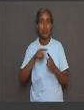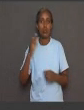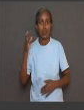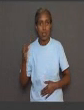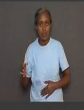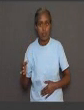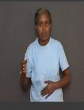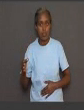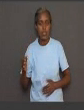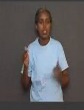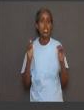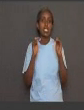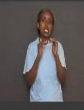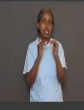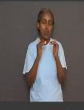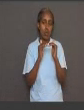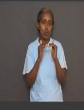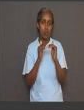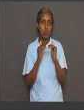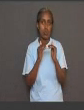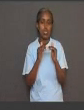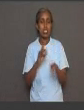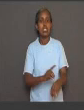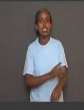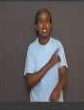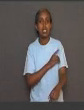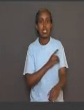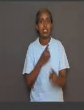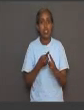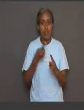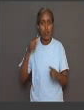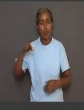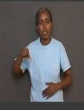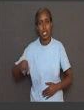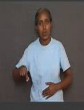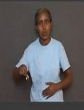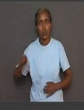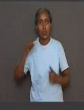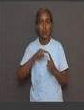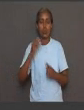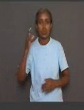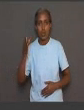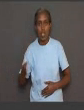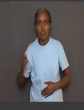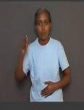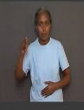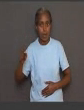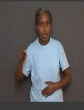F is equal to the distance from Q to F